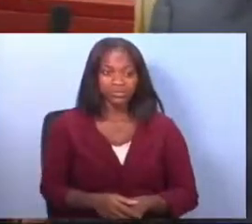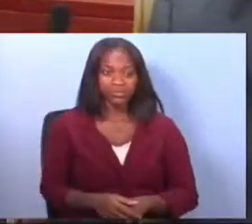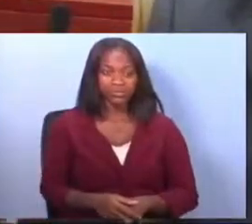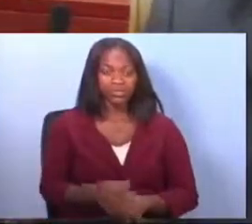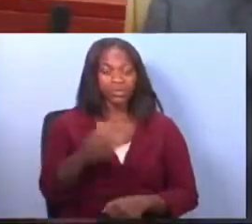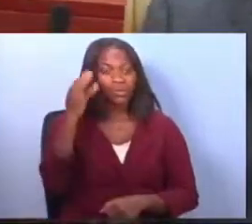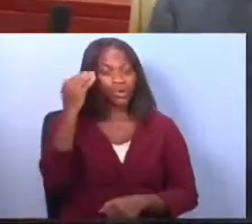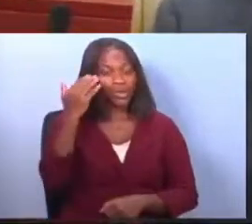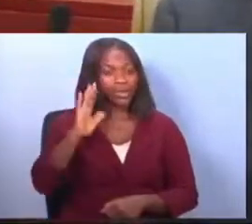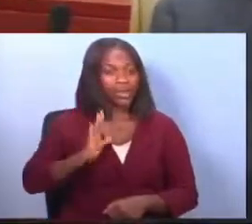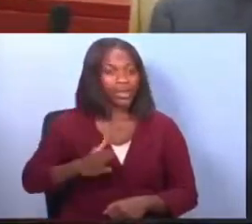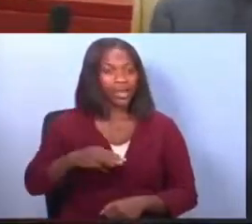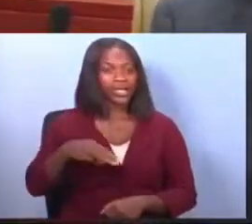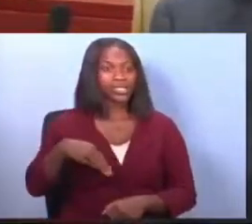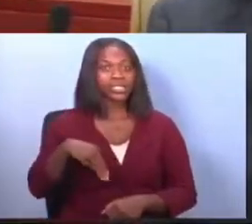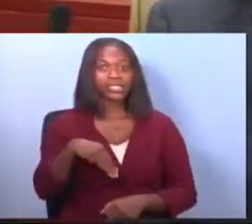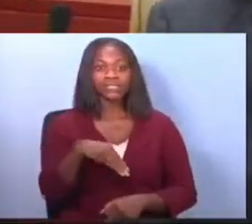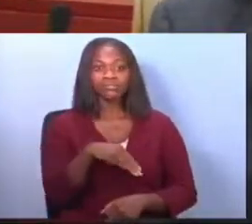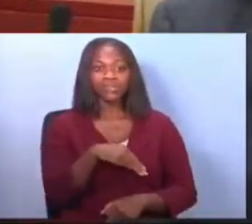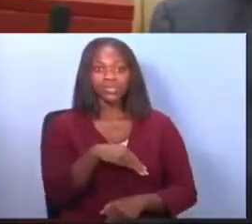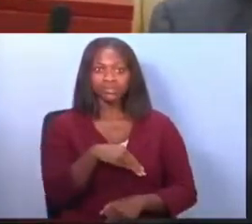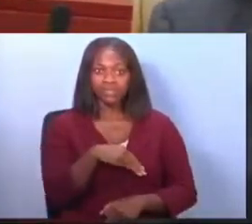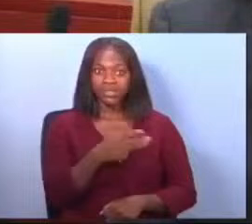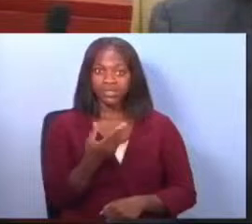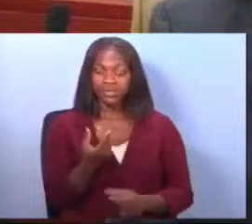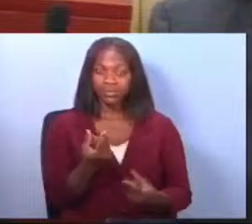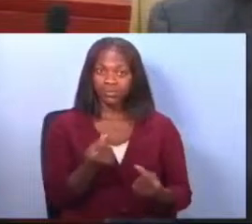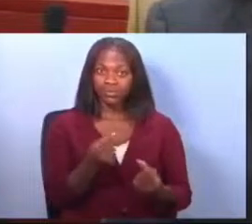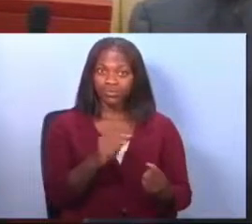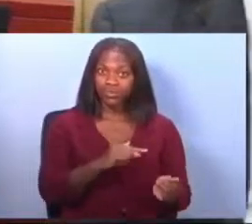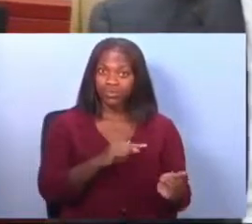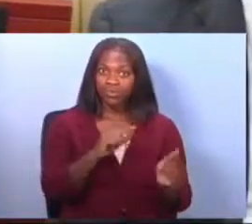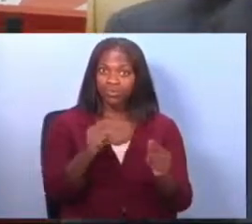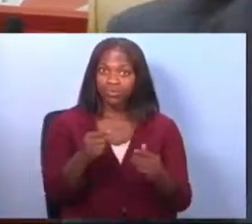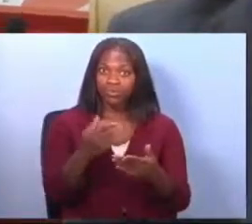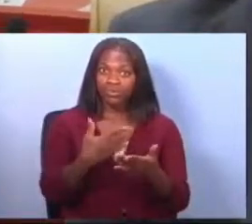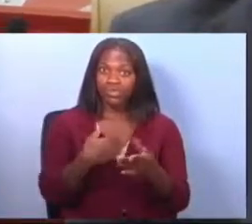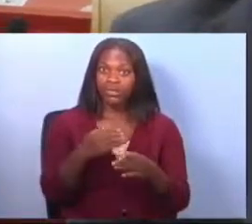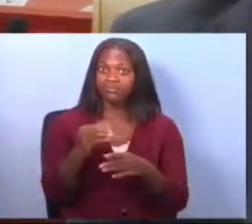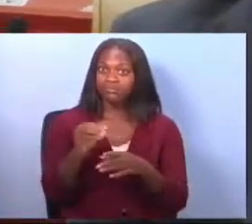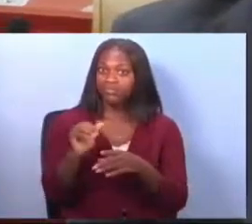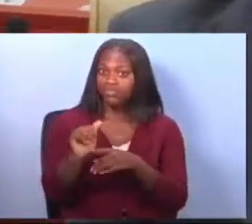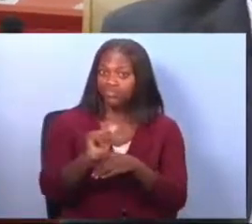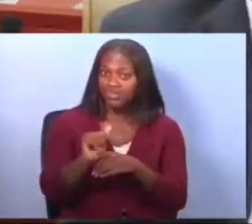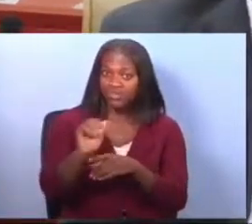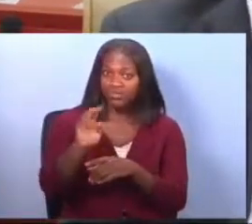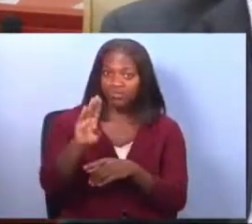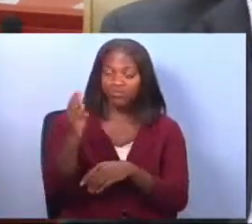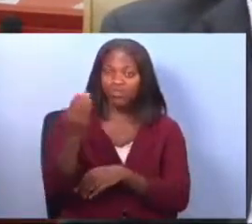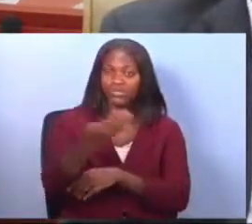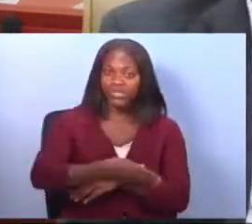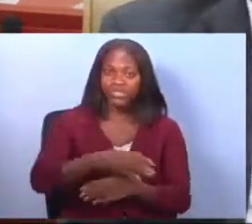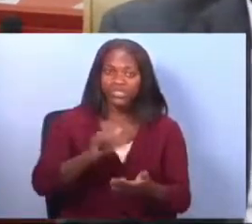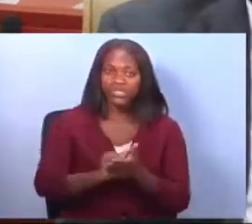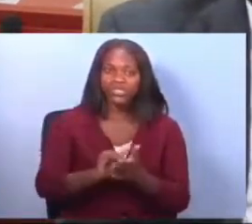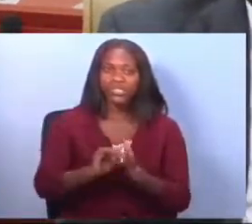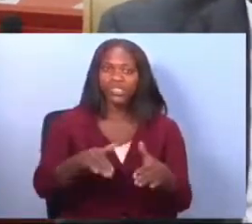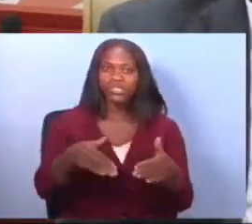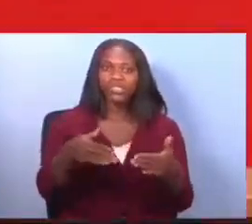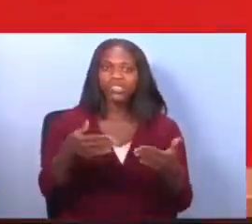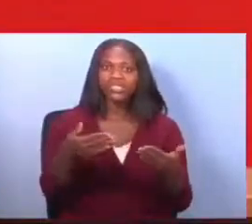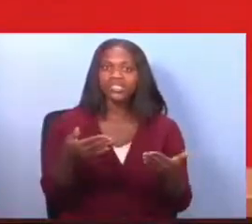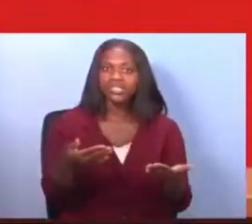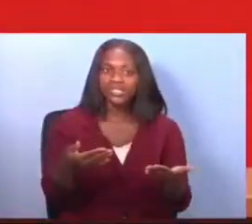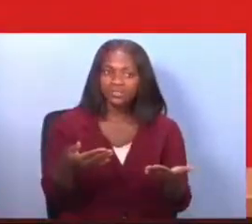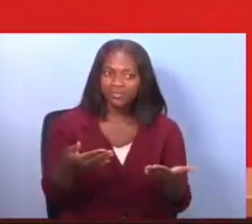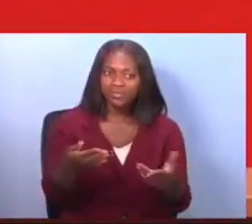our colleagues, the first-term colleagues are supposed to go through some orientation for 4 days. At least it gives them the next